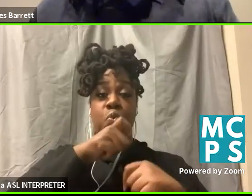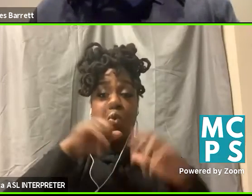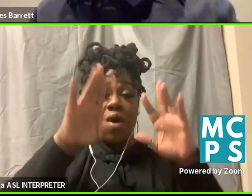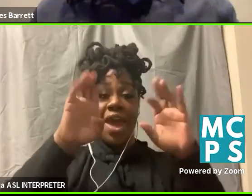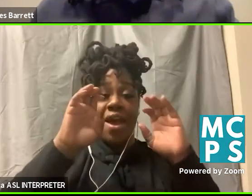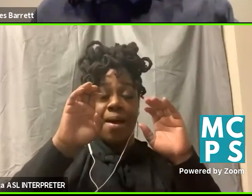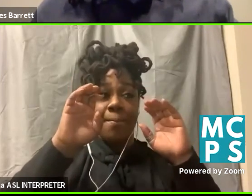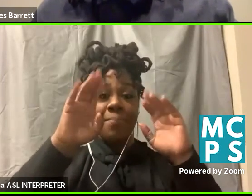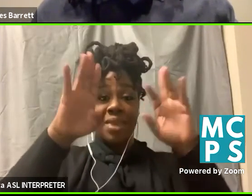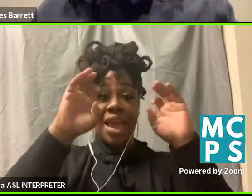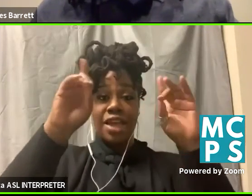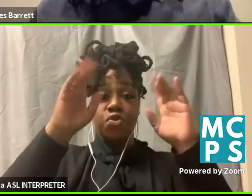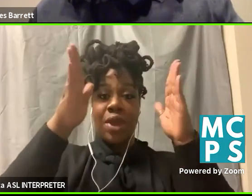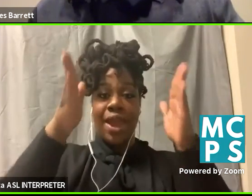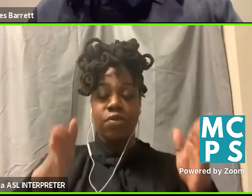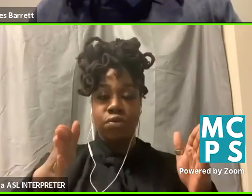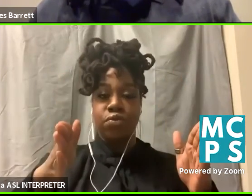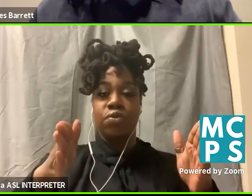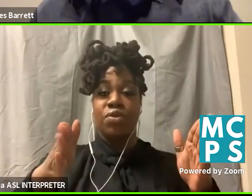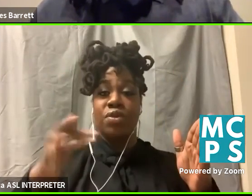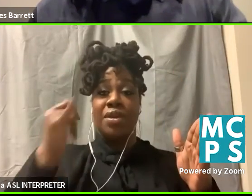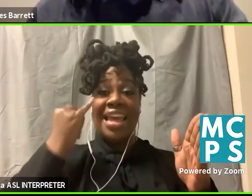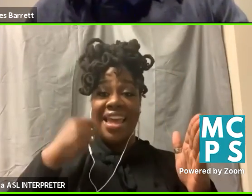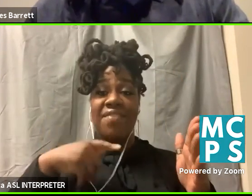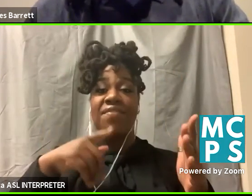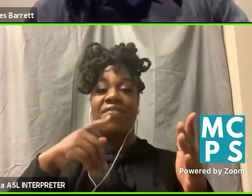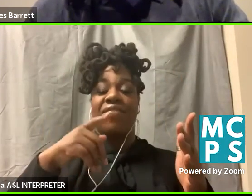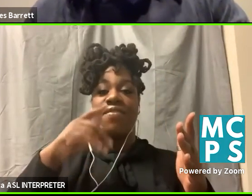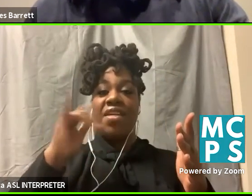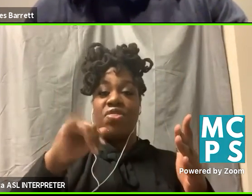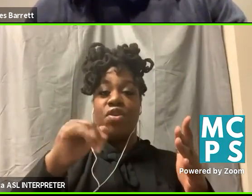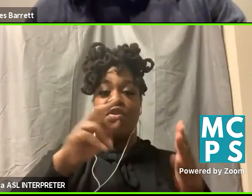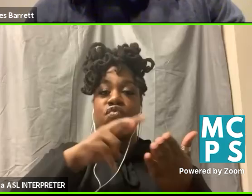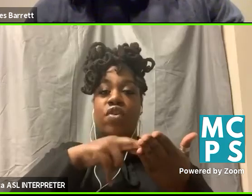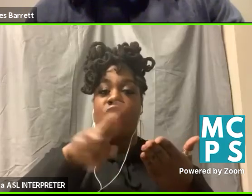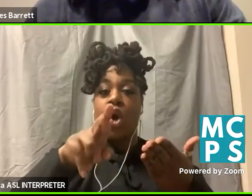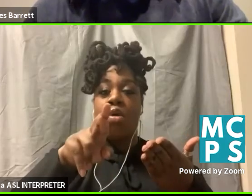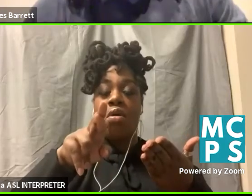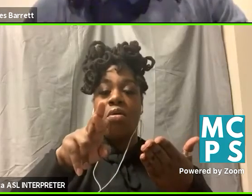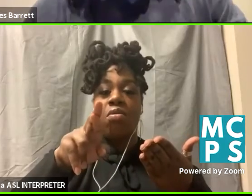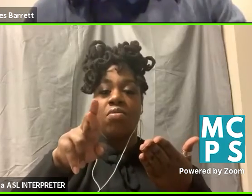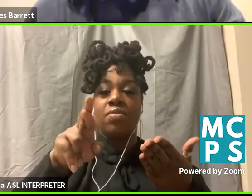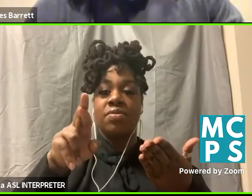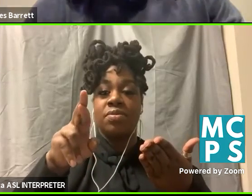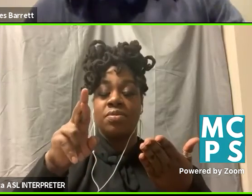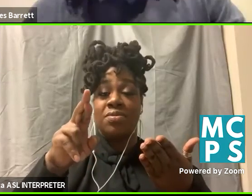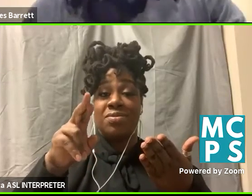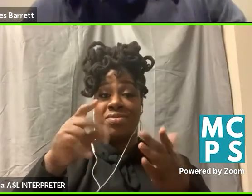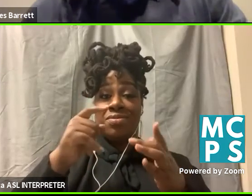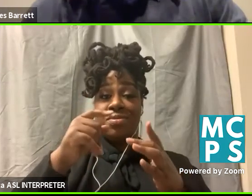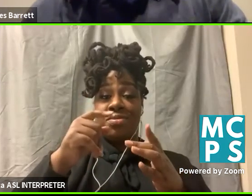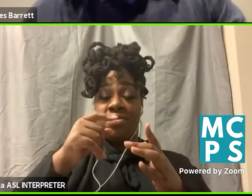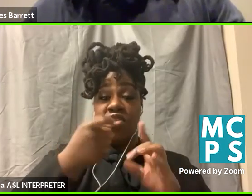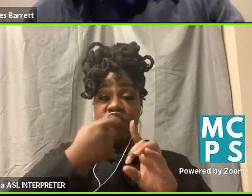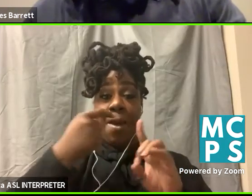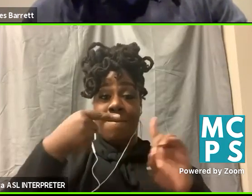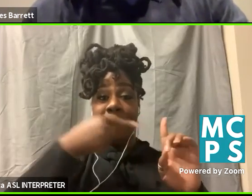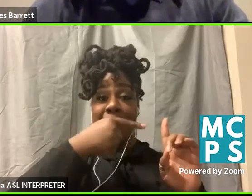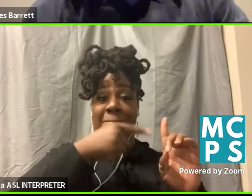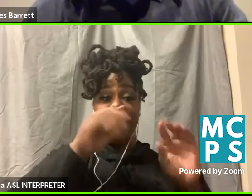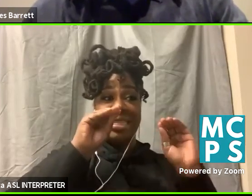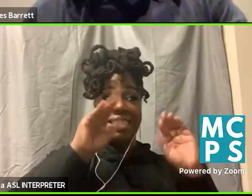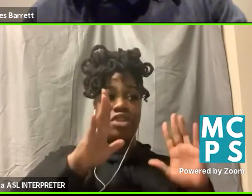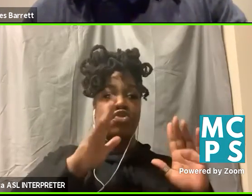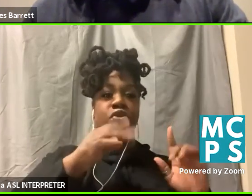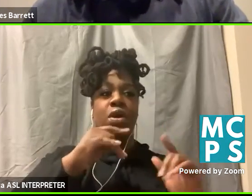primary referral path is coming from a teacher, how do they understand that some of the aggression, the